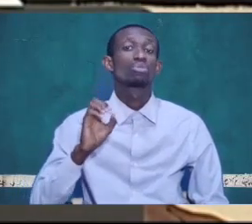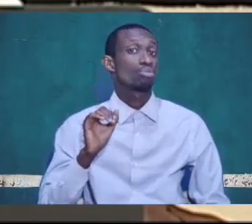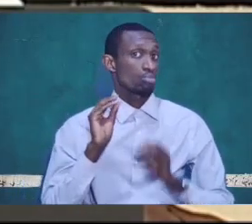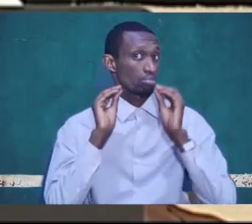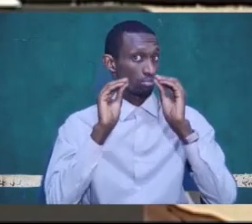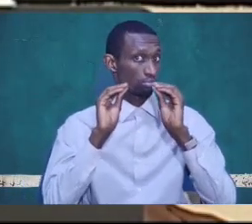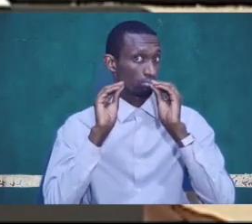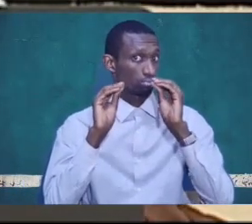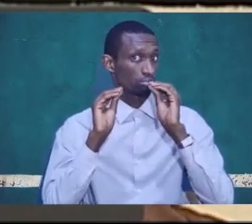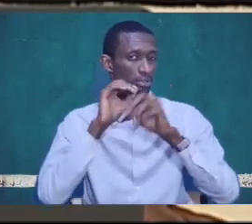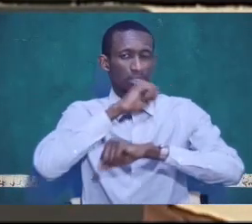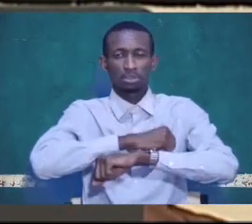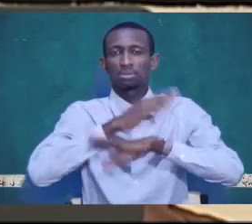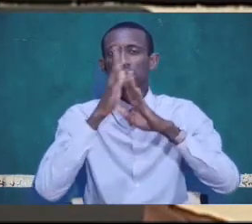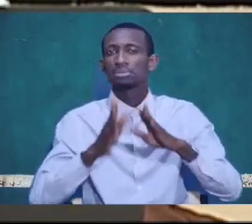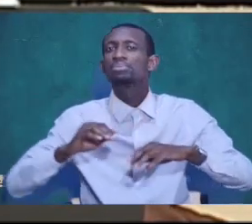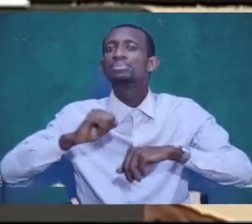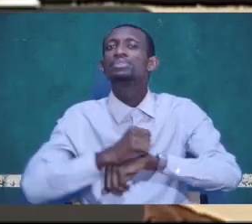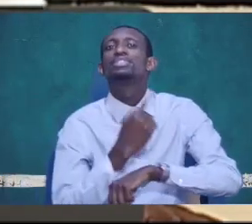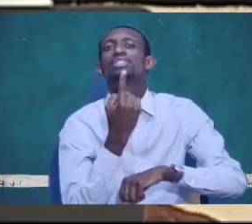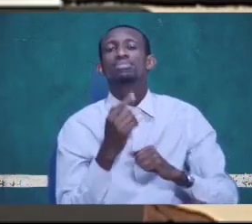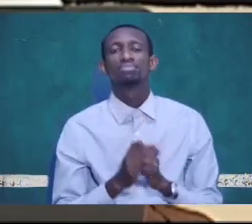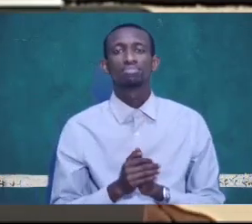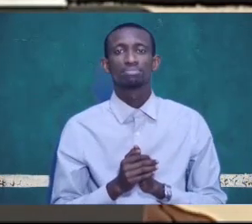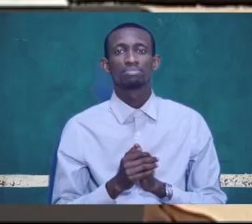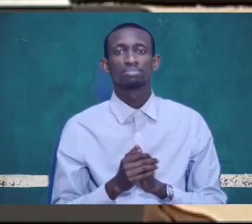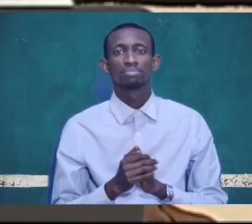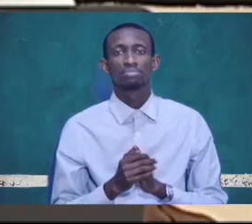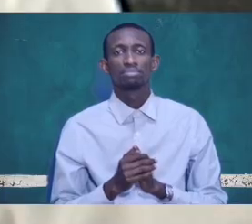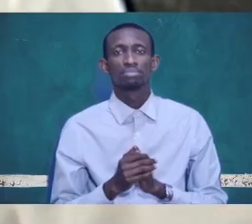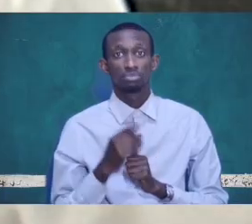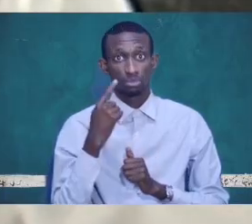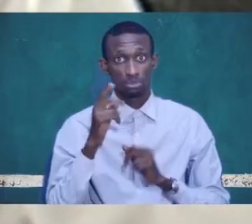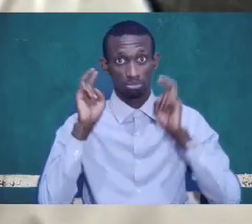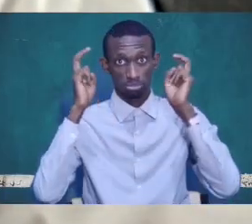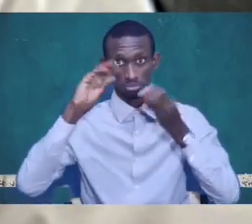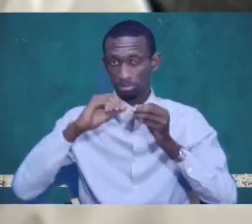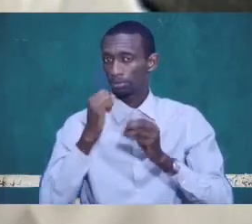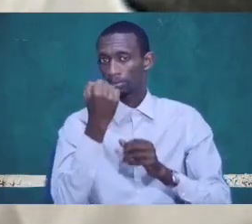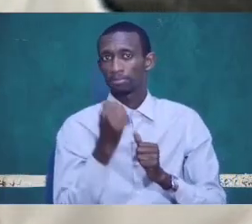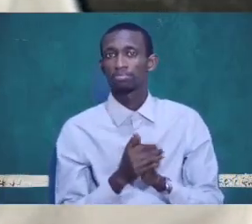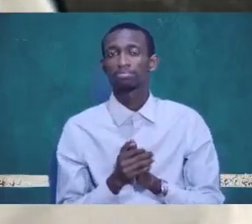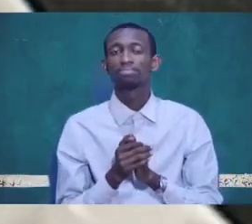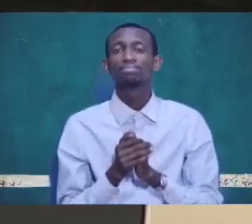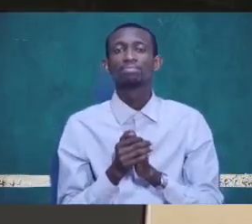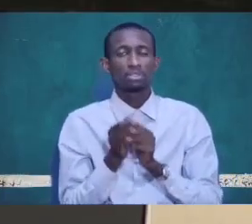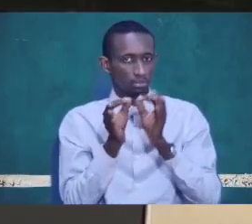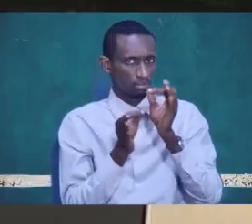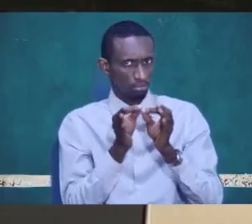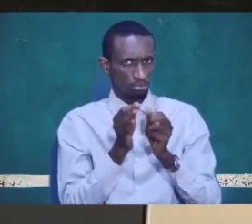students. Going ahead with unit number 5, definition of